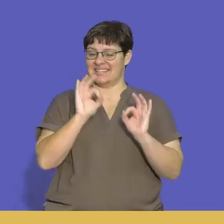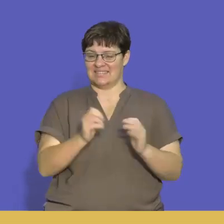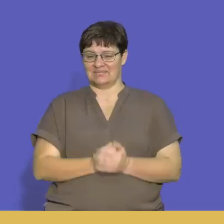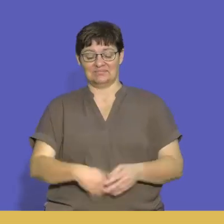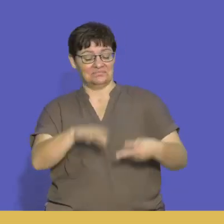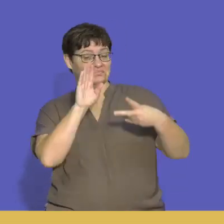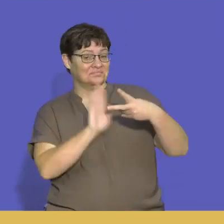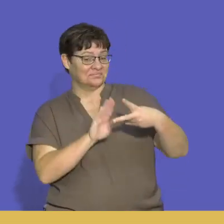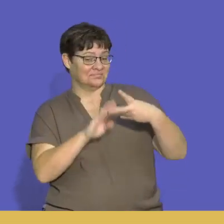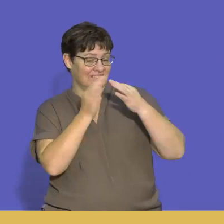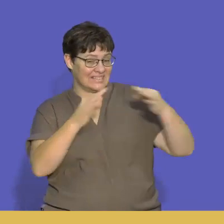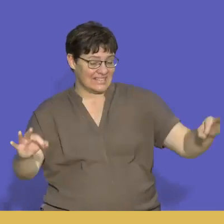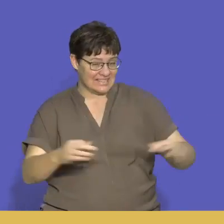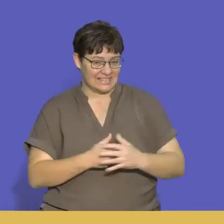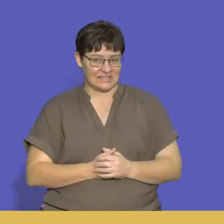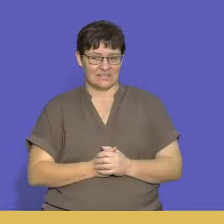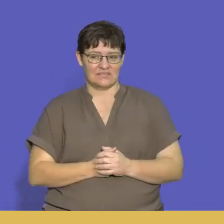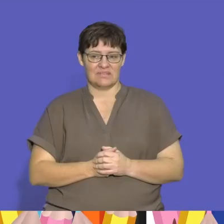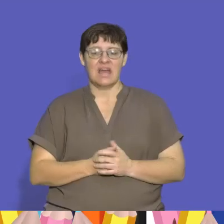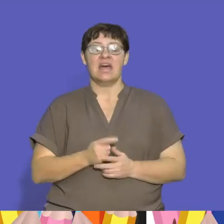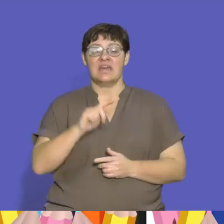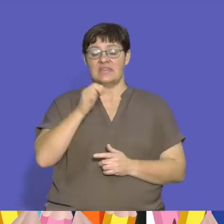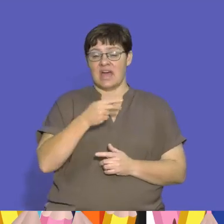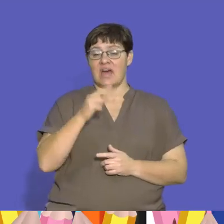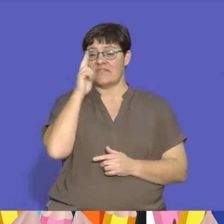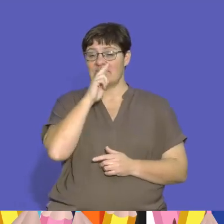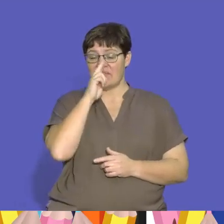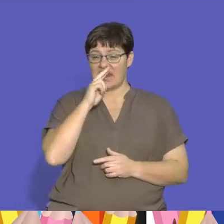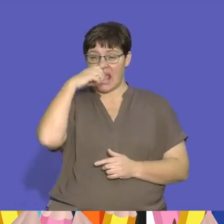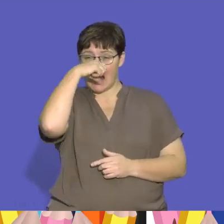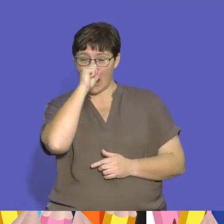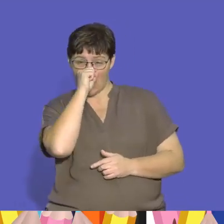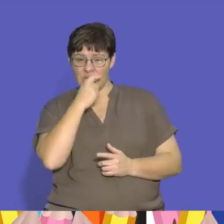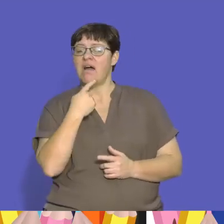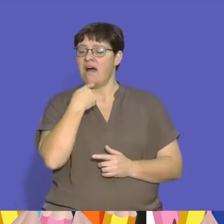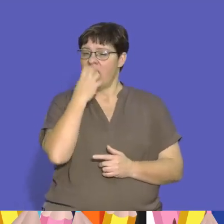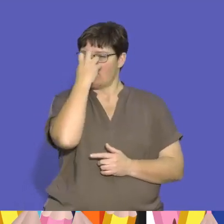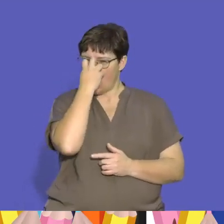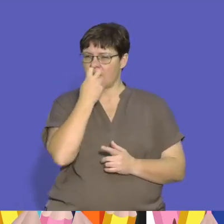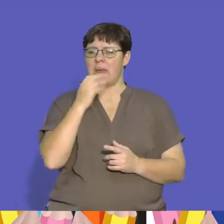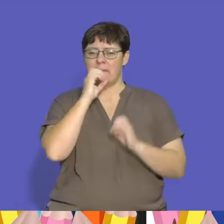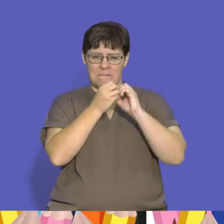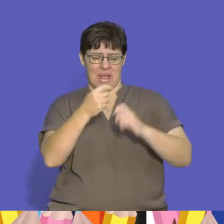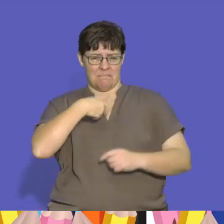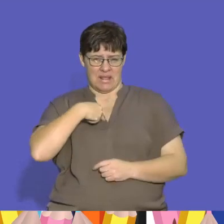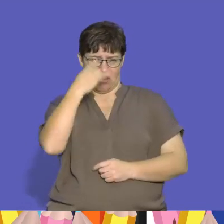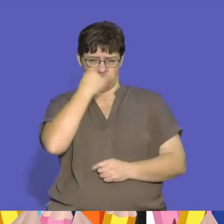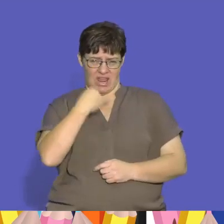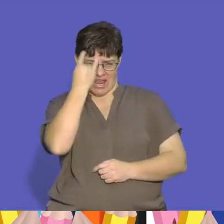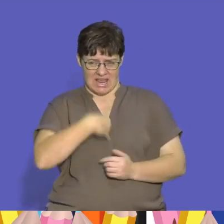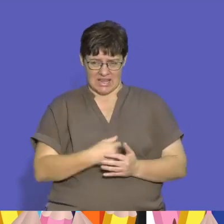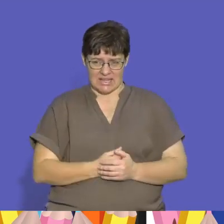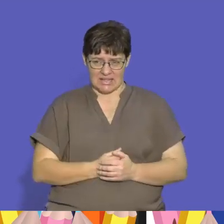Nice! Listen to another sentence now. The funny clown made me cry. Is there something wrong with